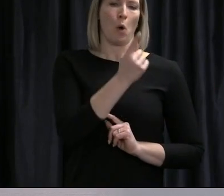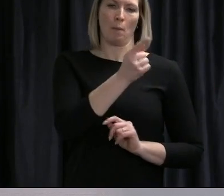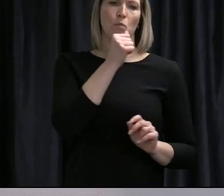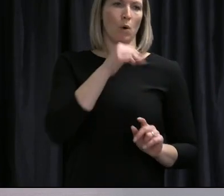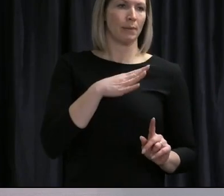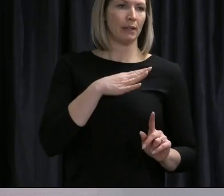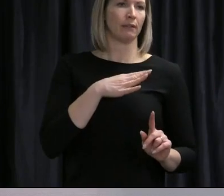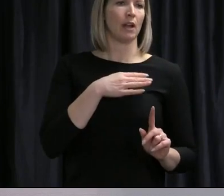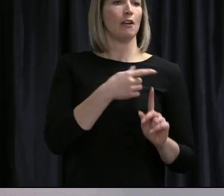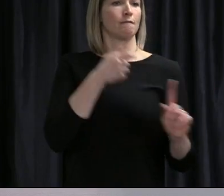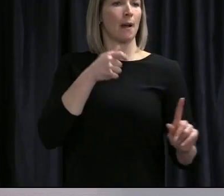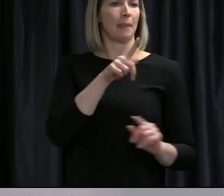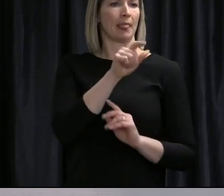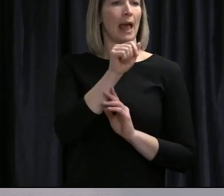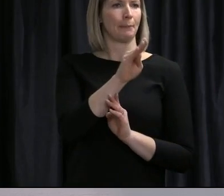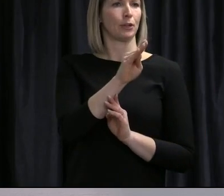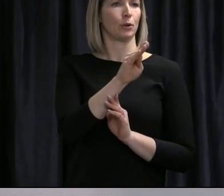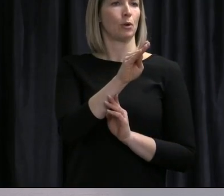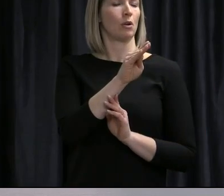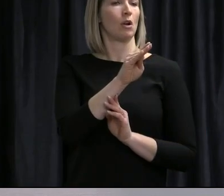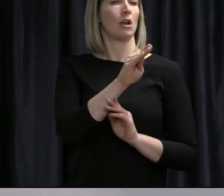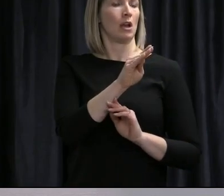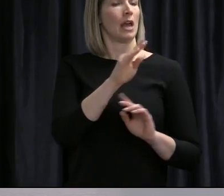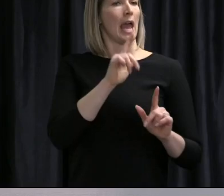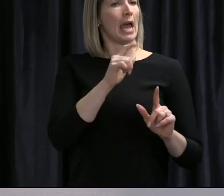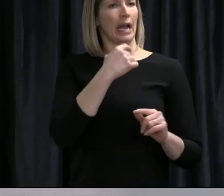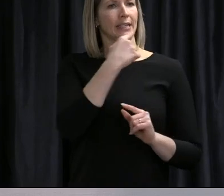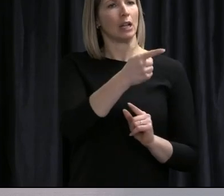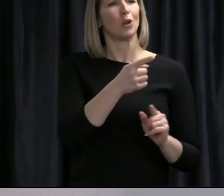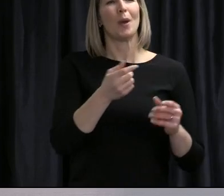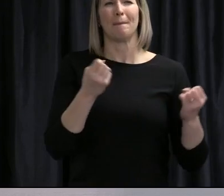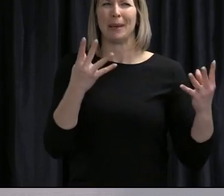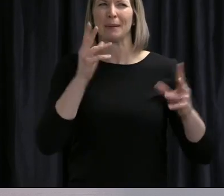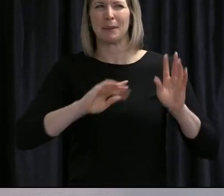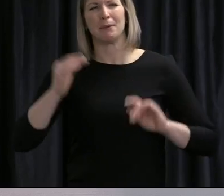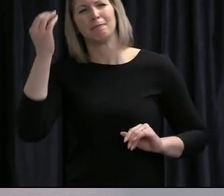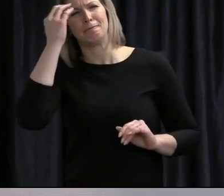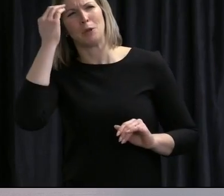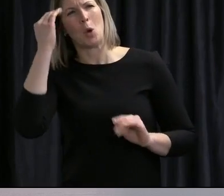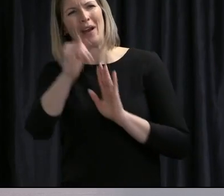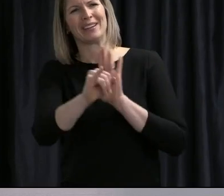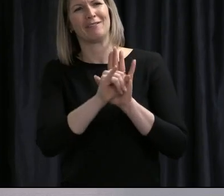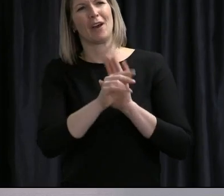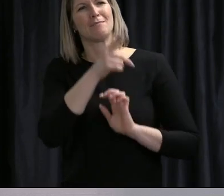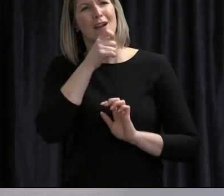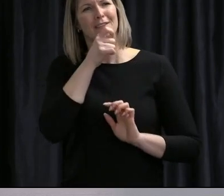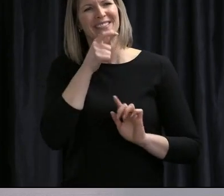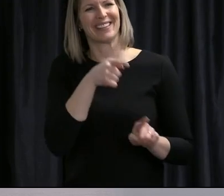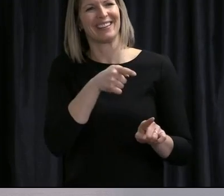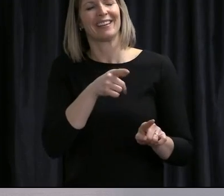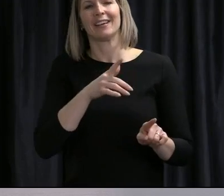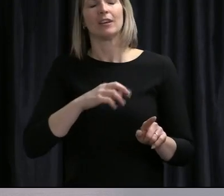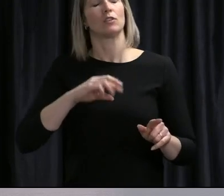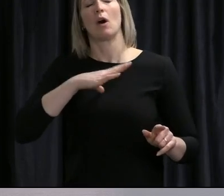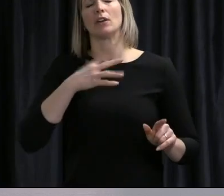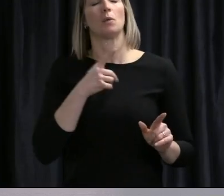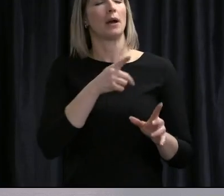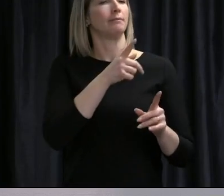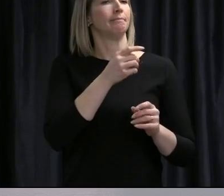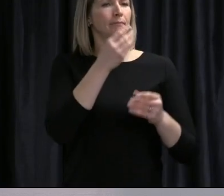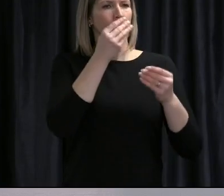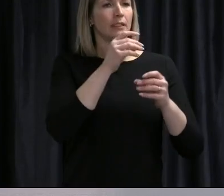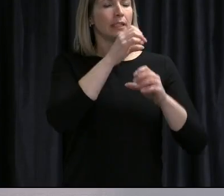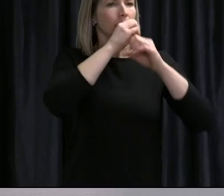to figure out who that person is. And I'm not going down that road. I really am not. So When we get our